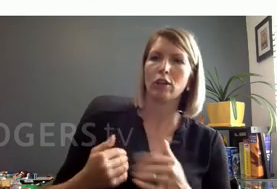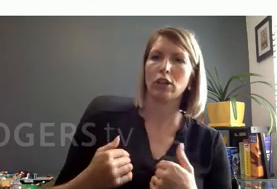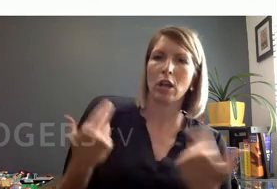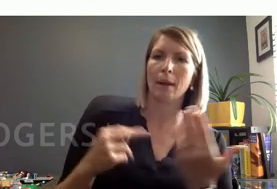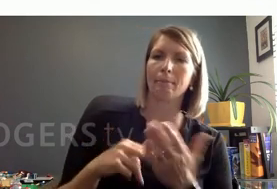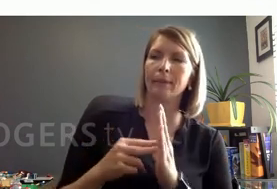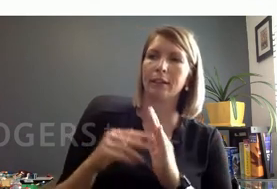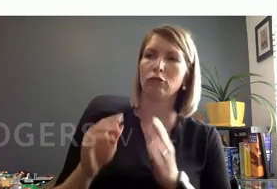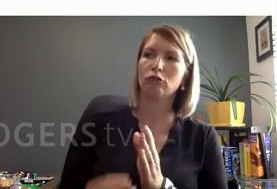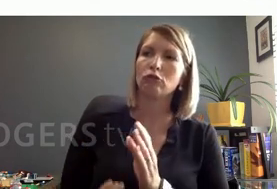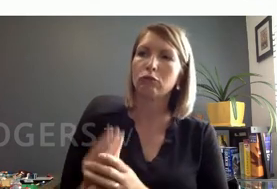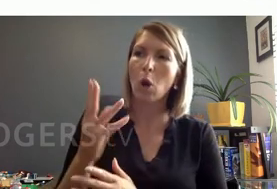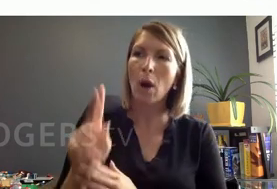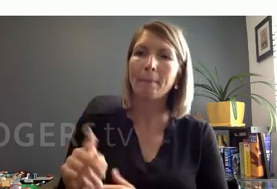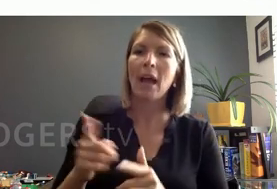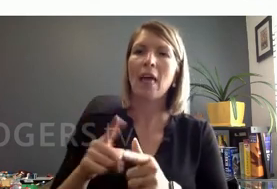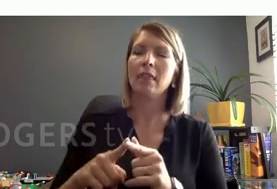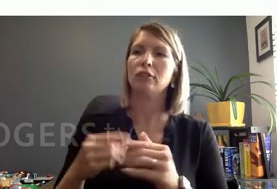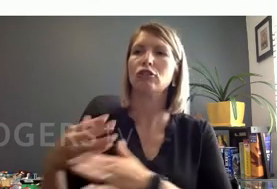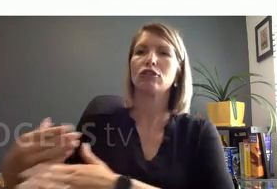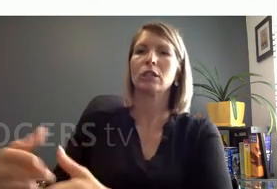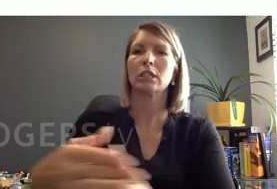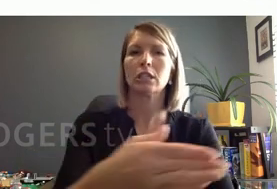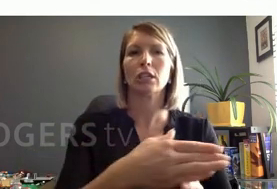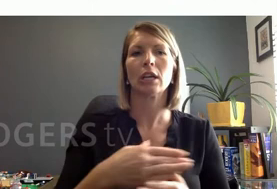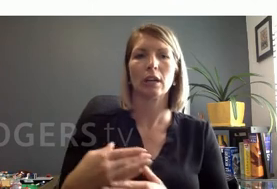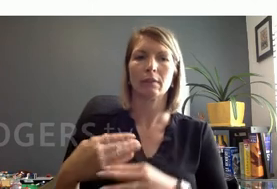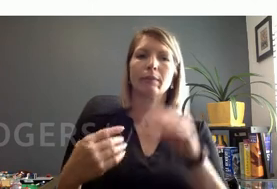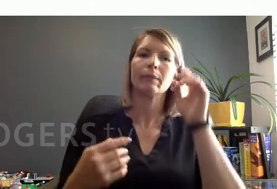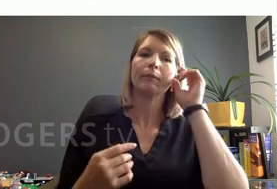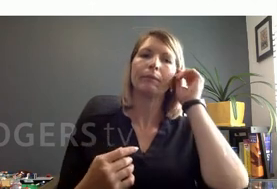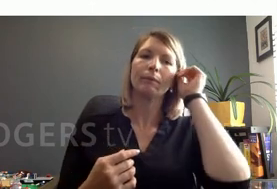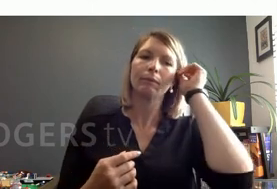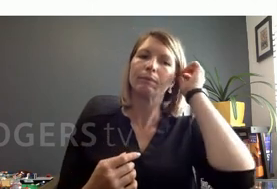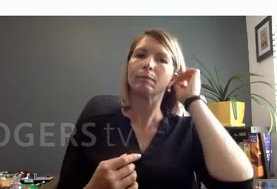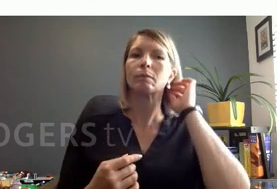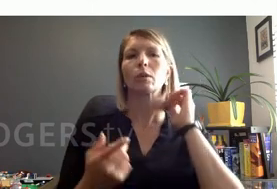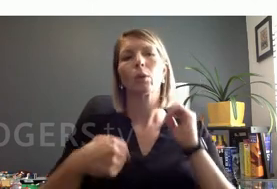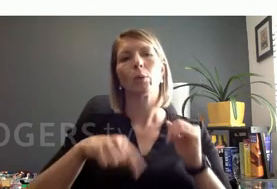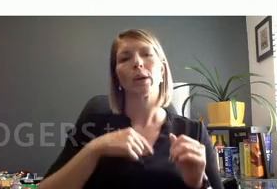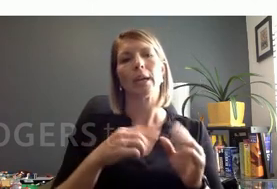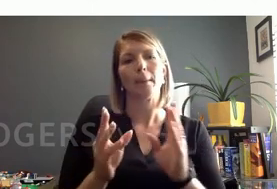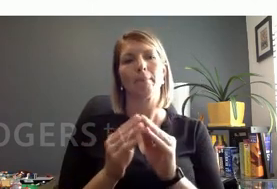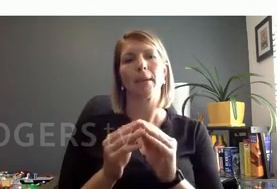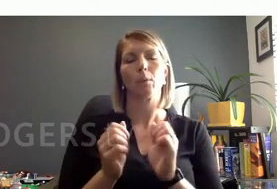are learning skills. We meet with them, they enroll in the program in September.